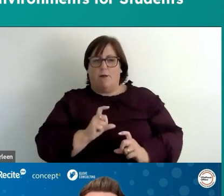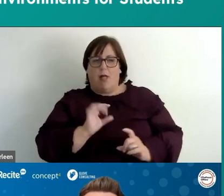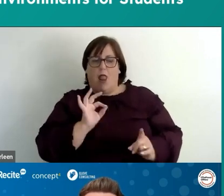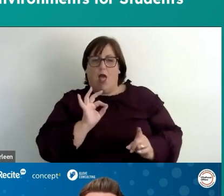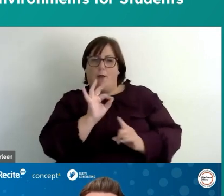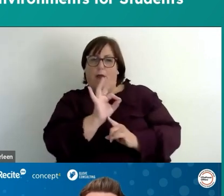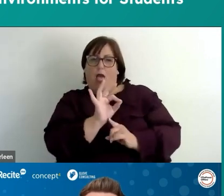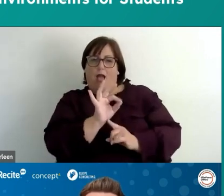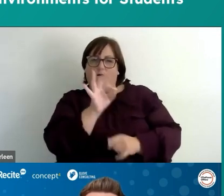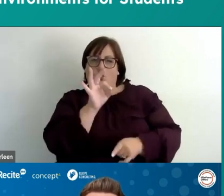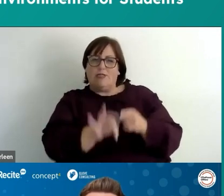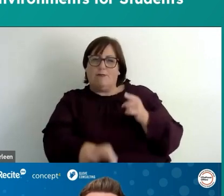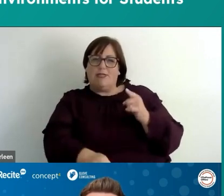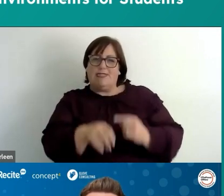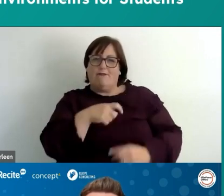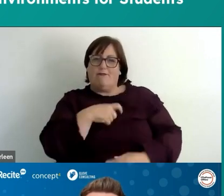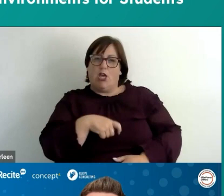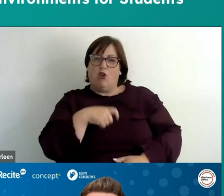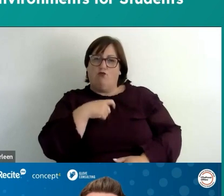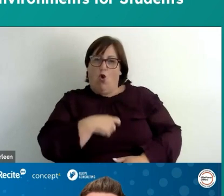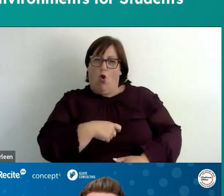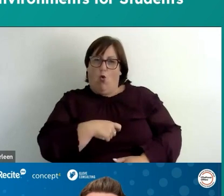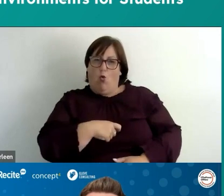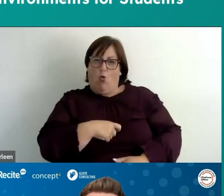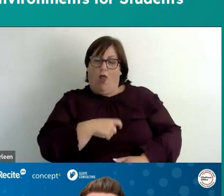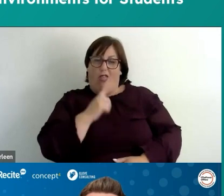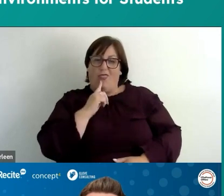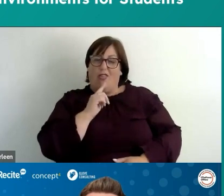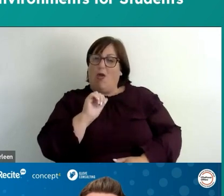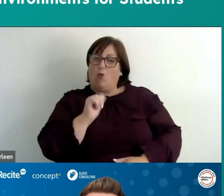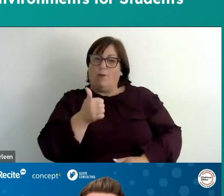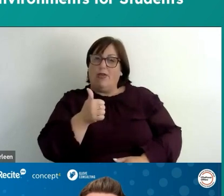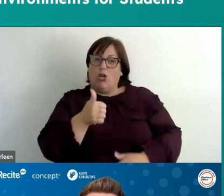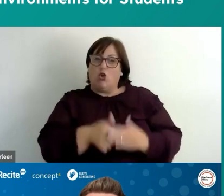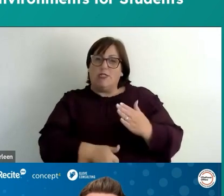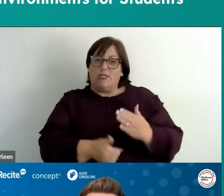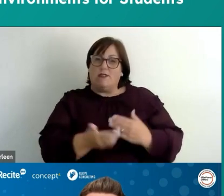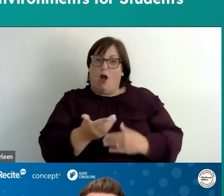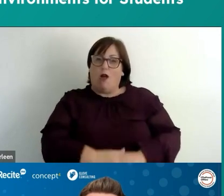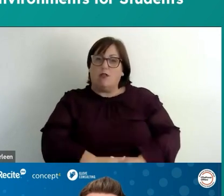you would want to work there. And I think that's a really good place to start for EDI comms.